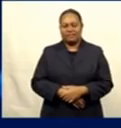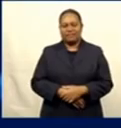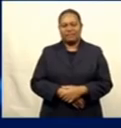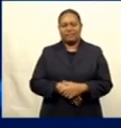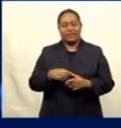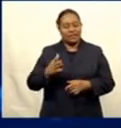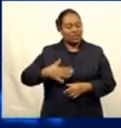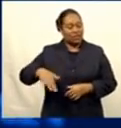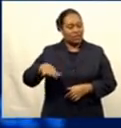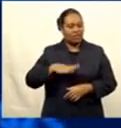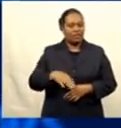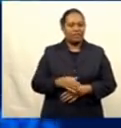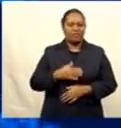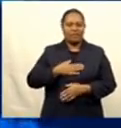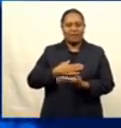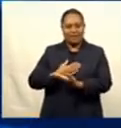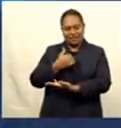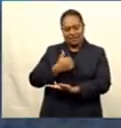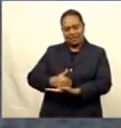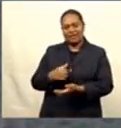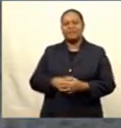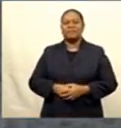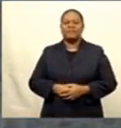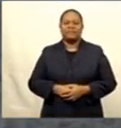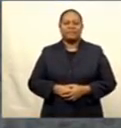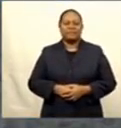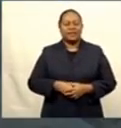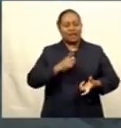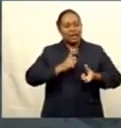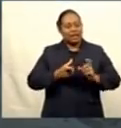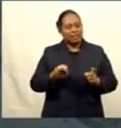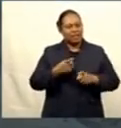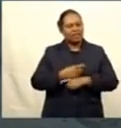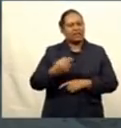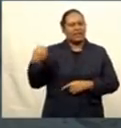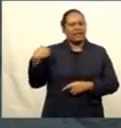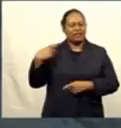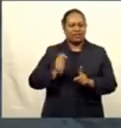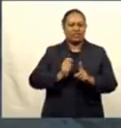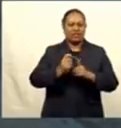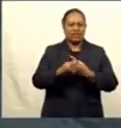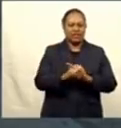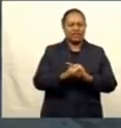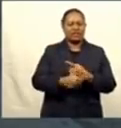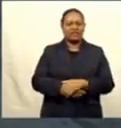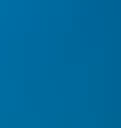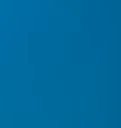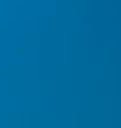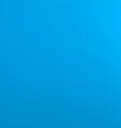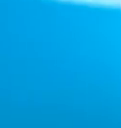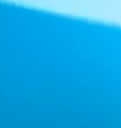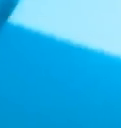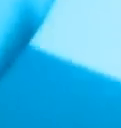And that is the latest from my end, but coming up after the break, climate change affects traditional burial ground. Stay with